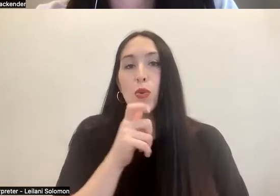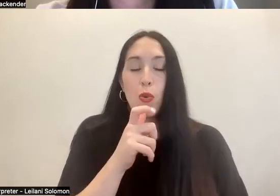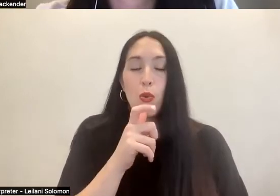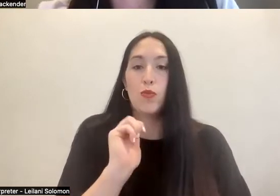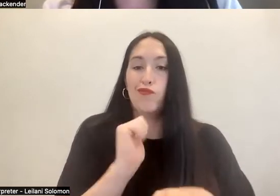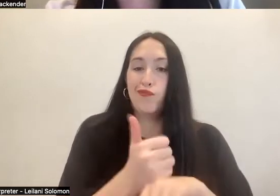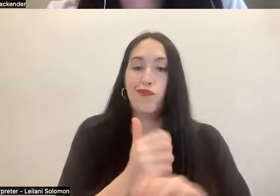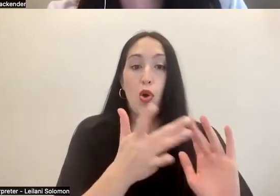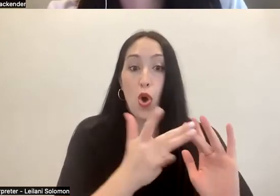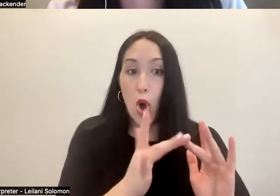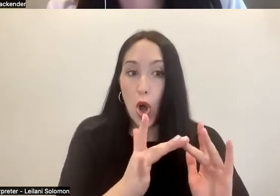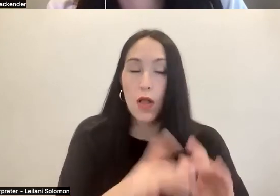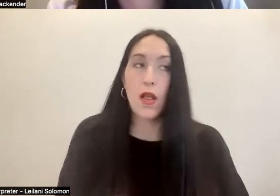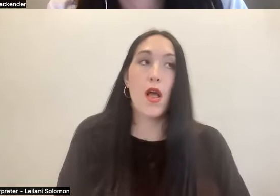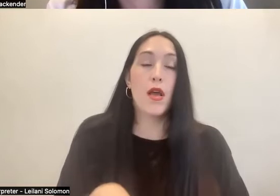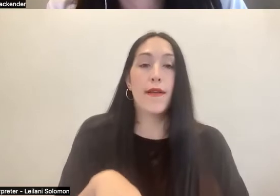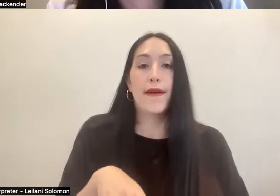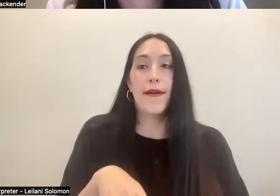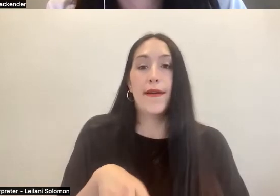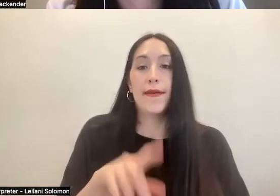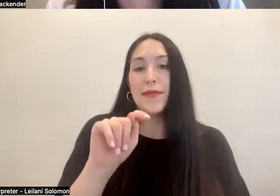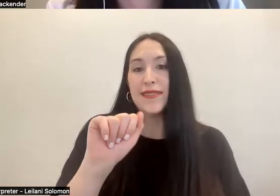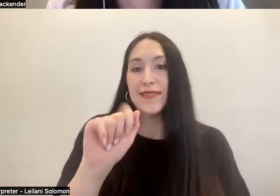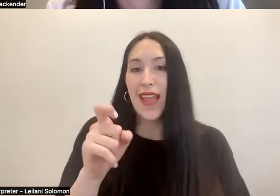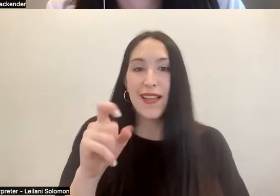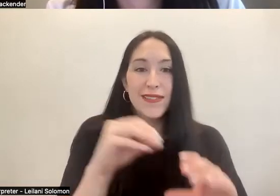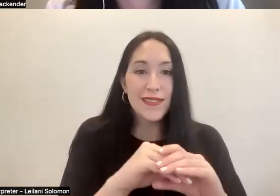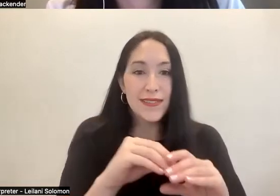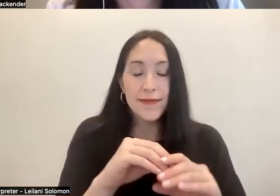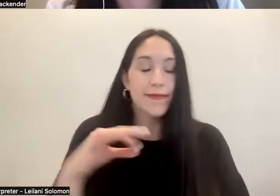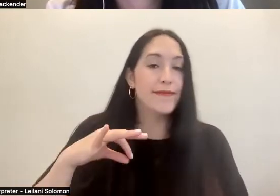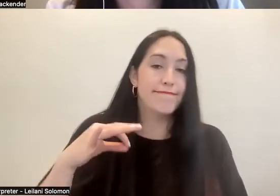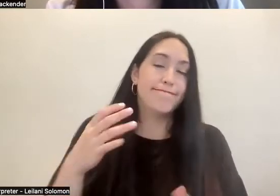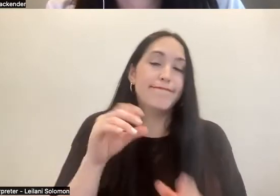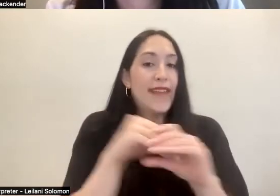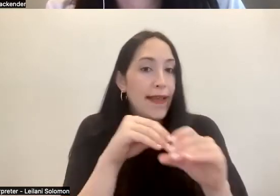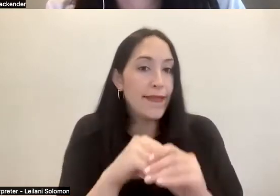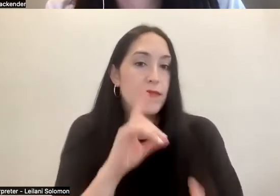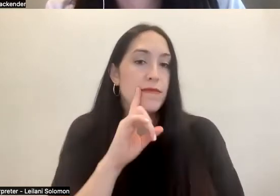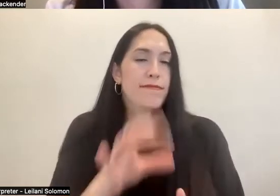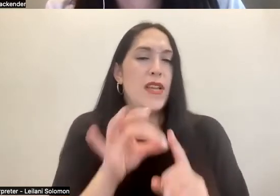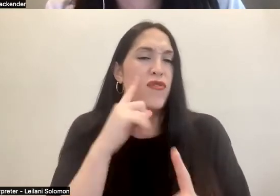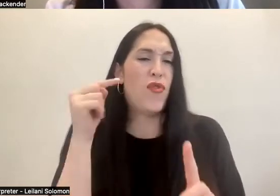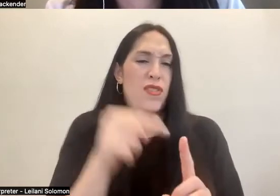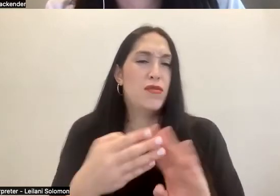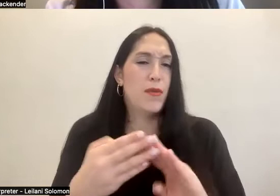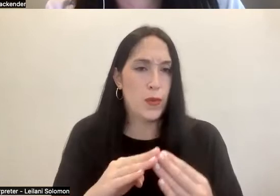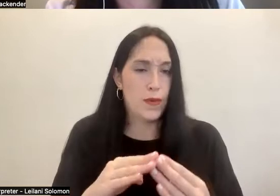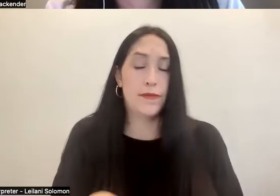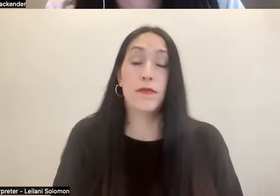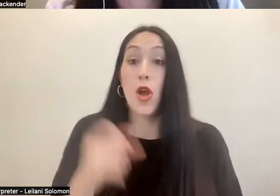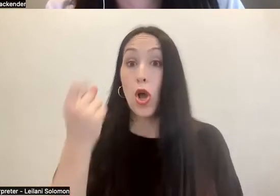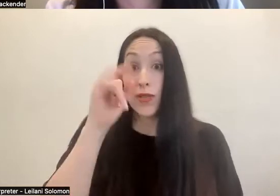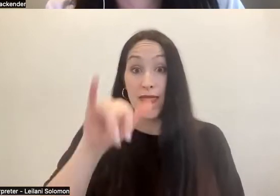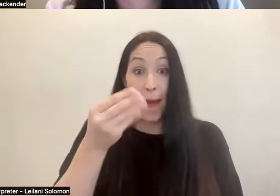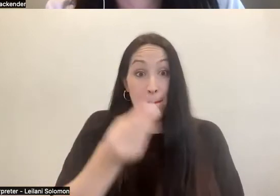savings and investment accounts unique to this community. And that the money saved in the account typically